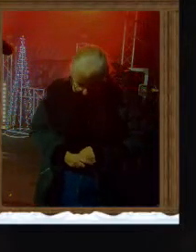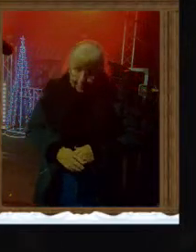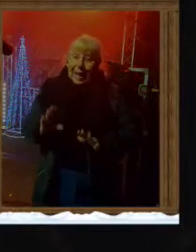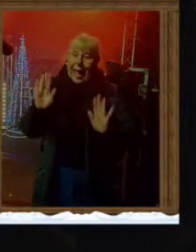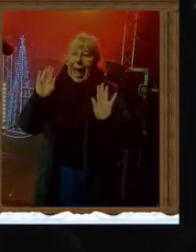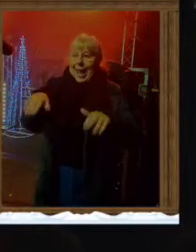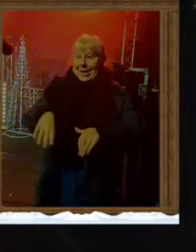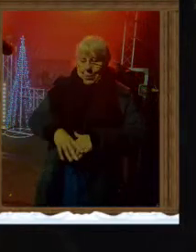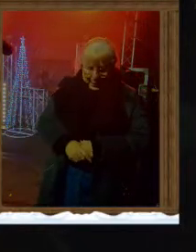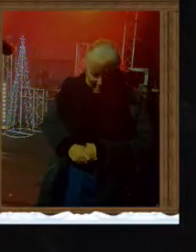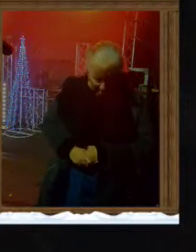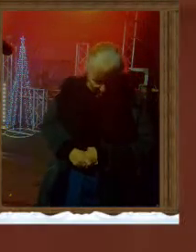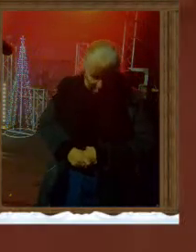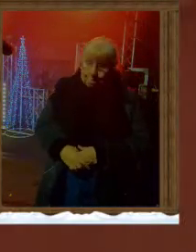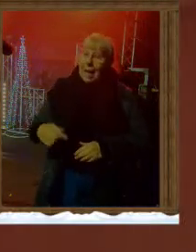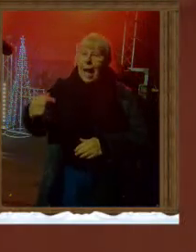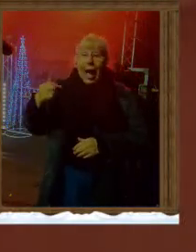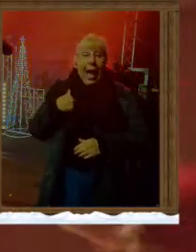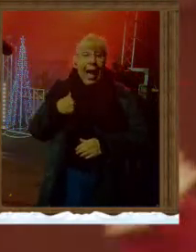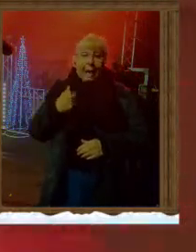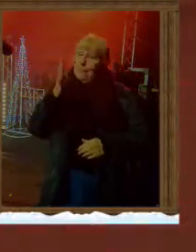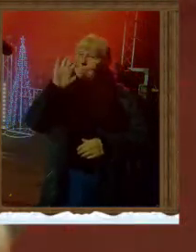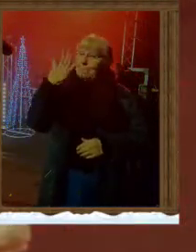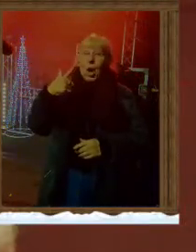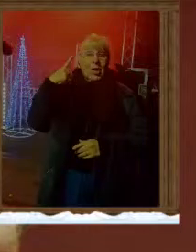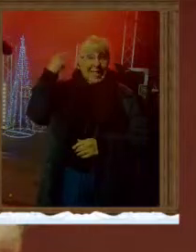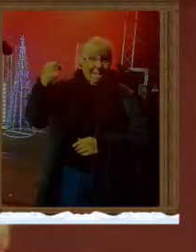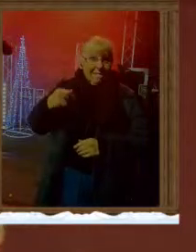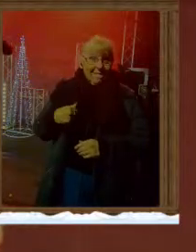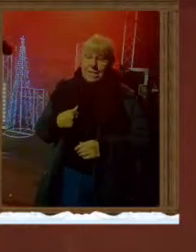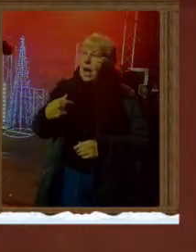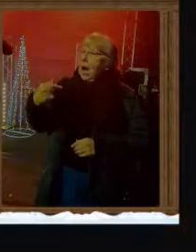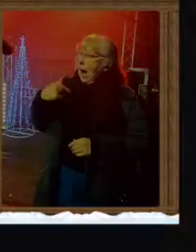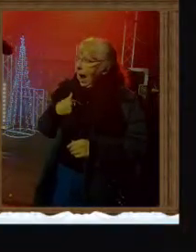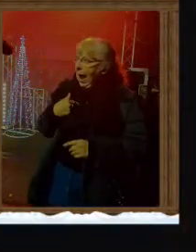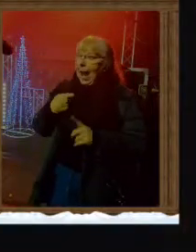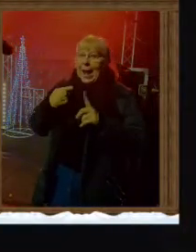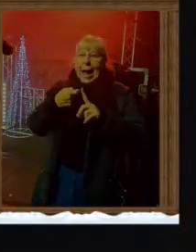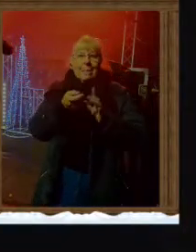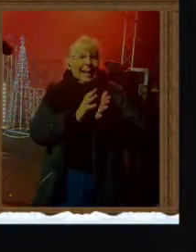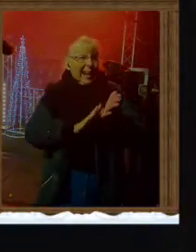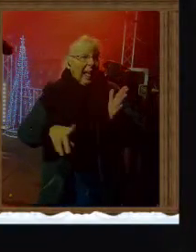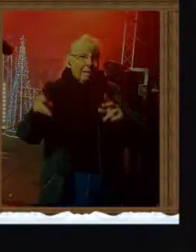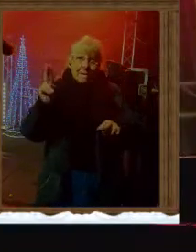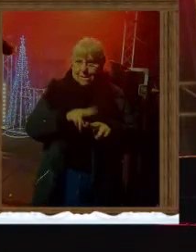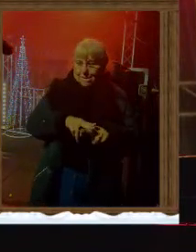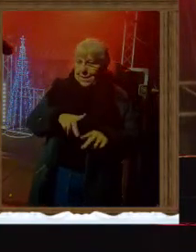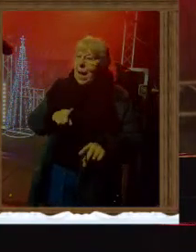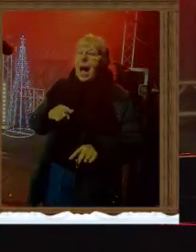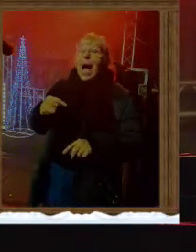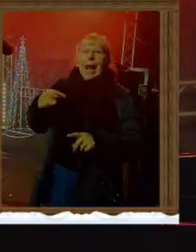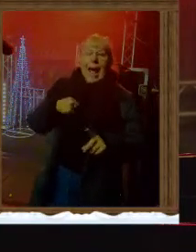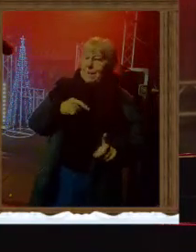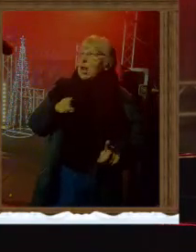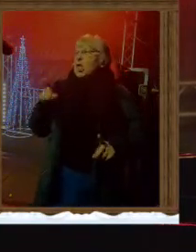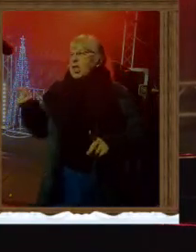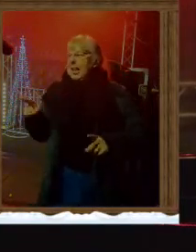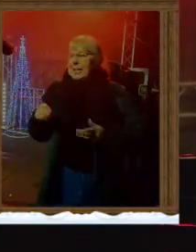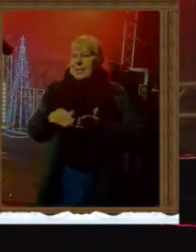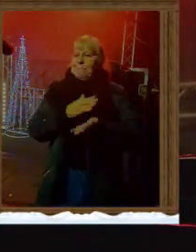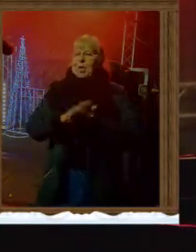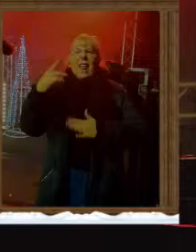Anyway, I am Beyonce. I am Kelf. And she's